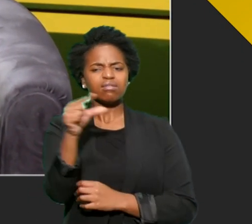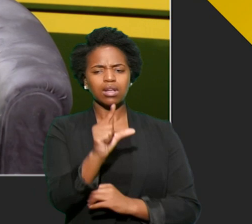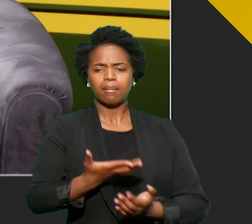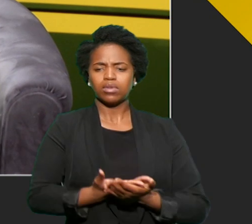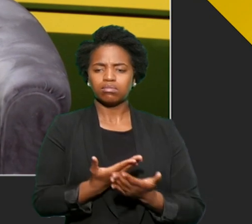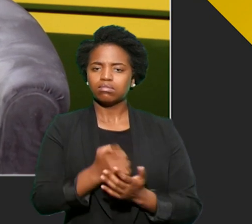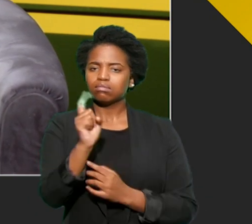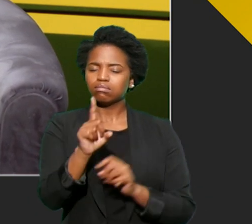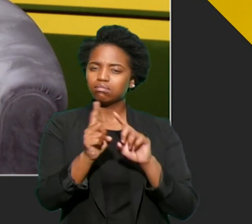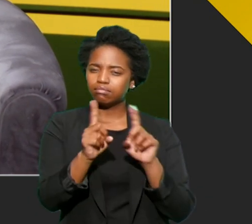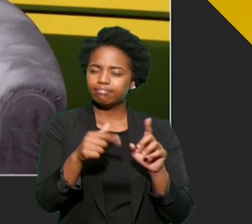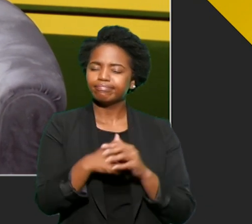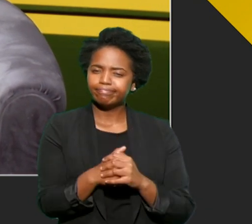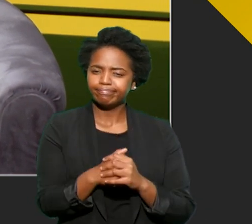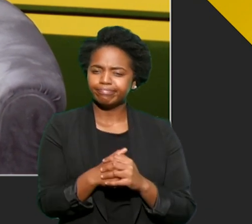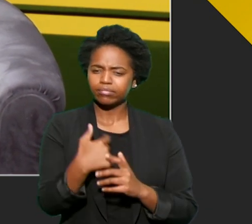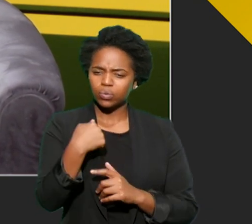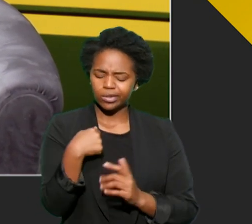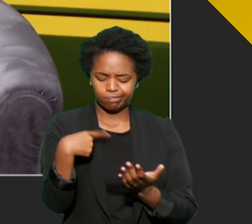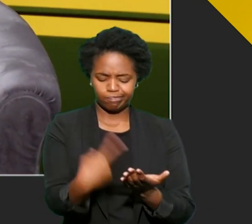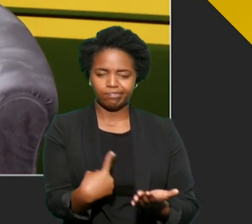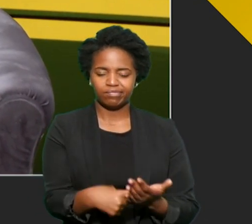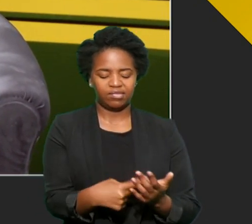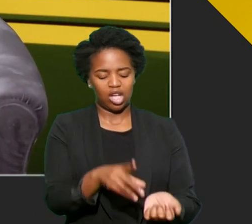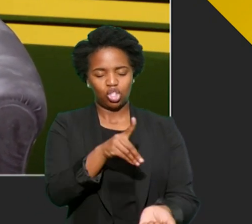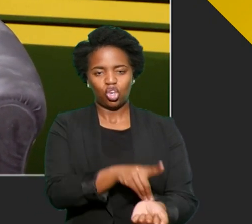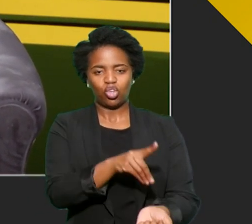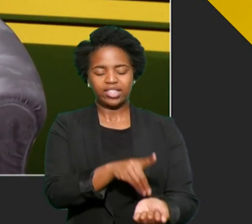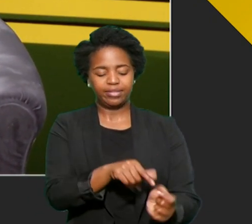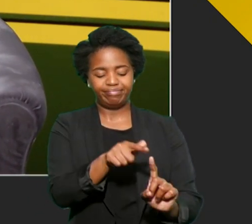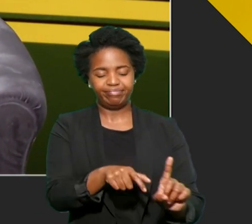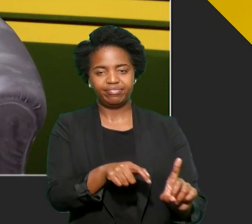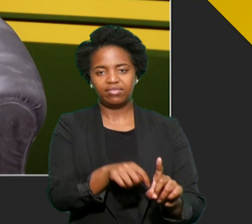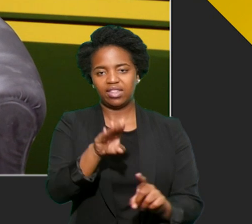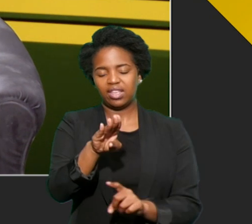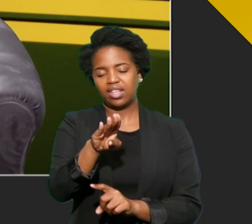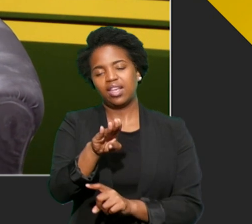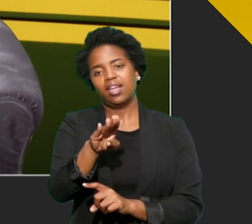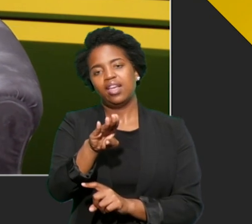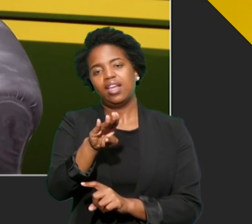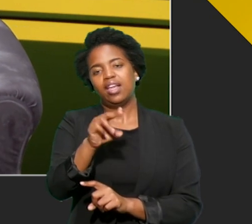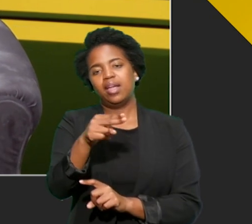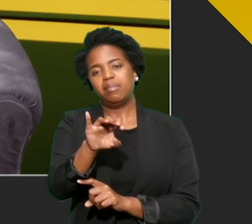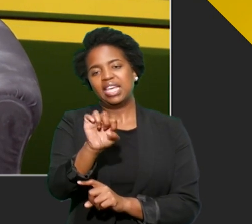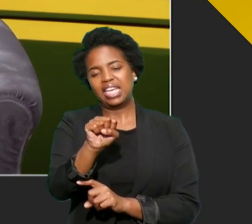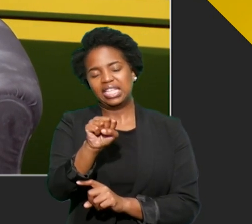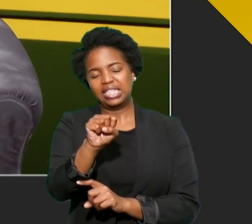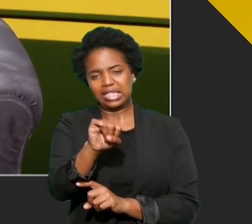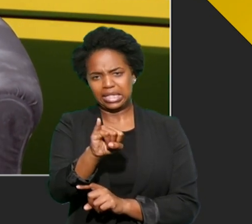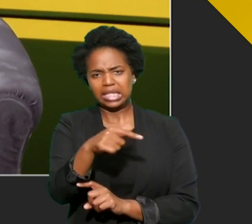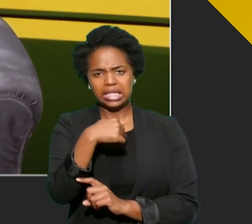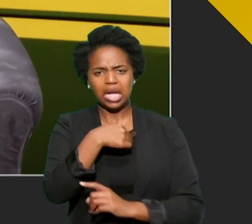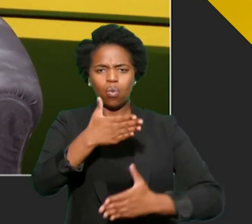with it. Kodwa sithole ithuba ukuthi sihlale phansi not Dr. BC Molina, who is a biomedical postdoctoral researcher